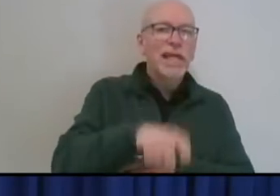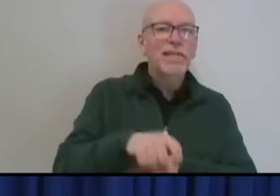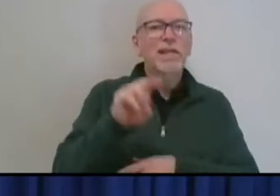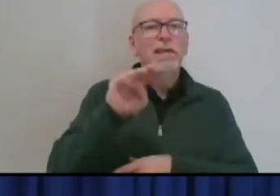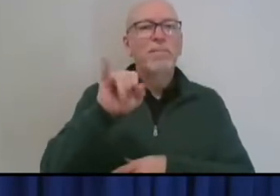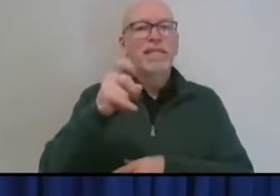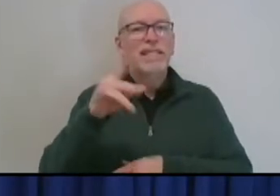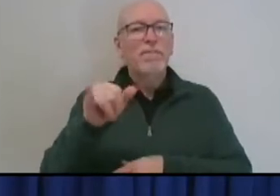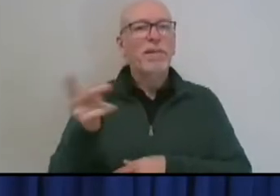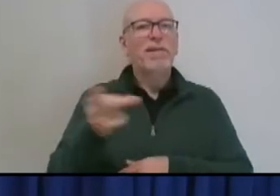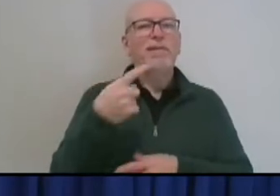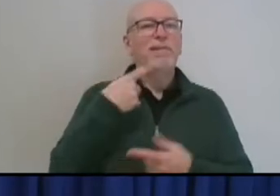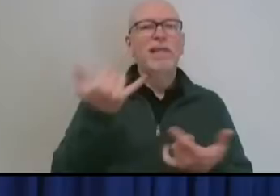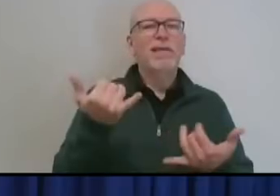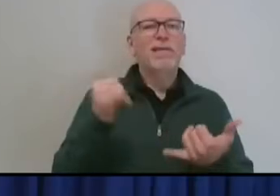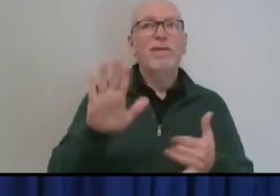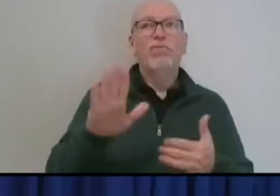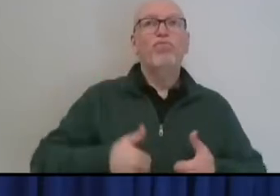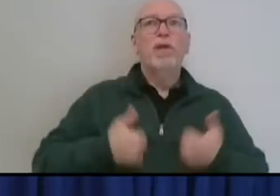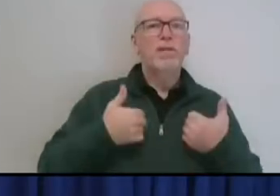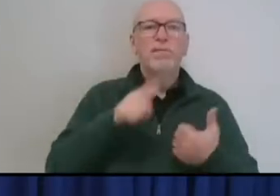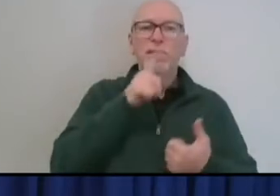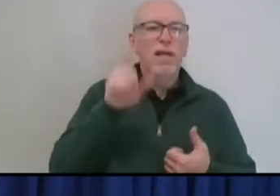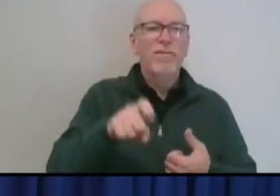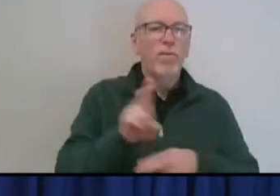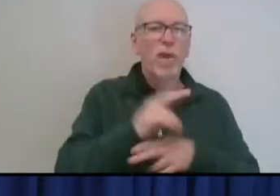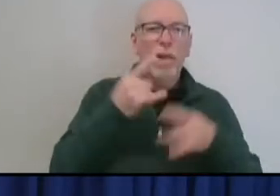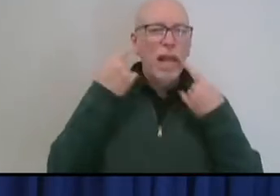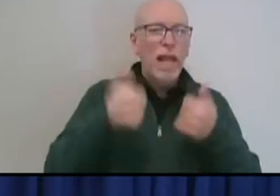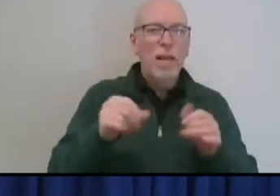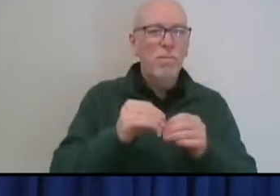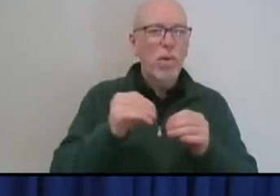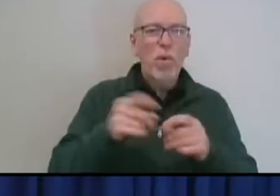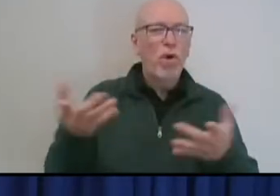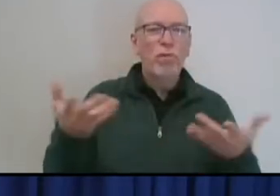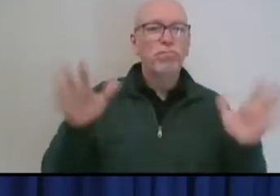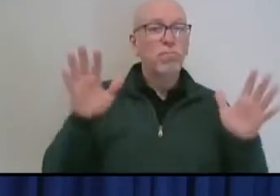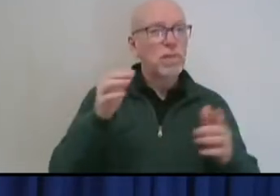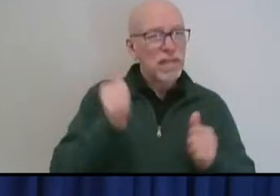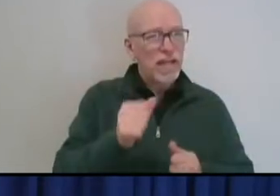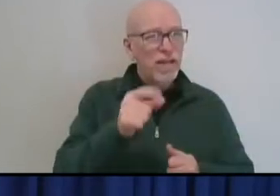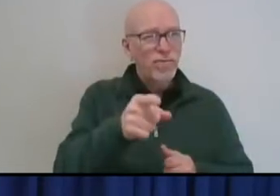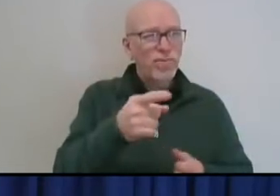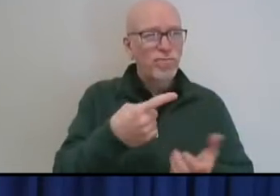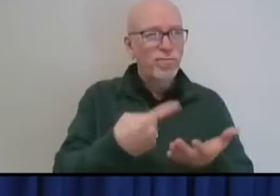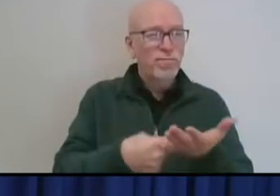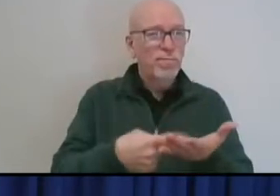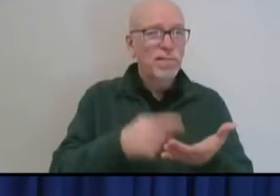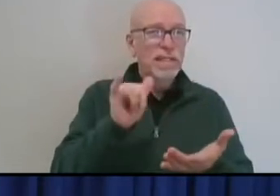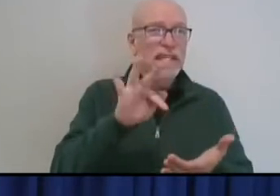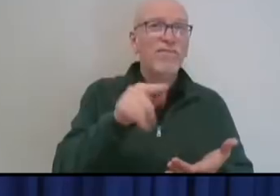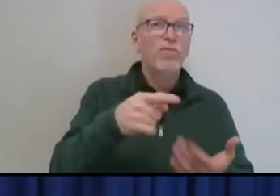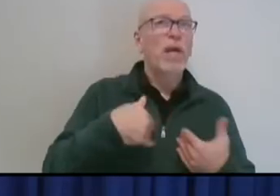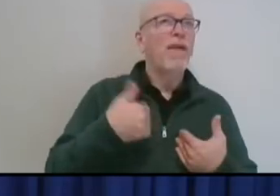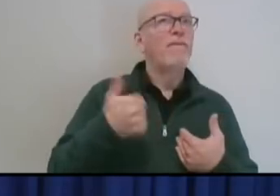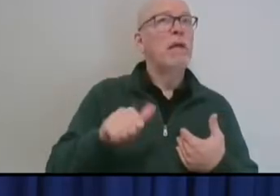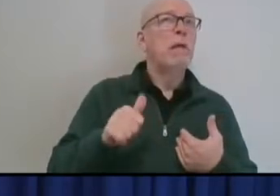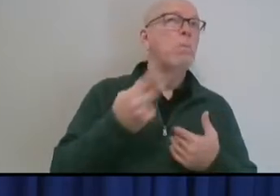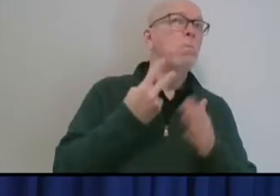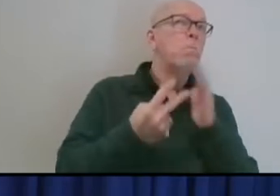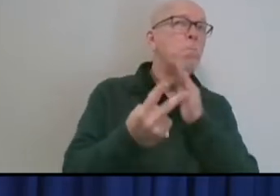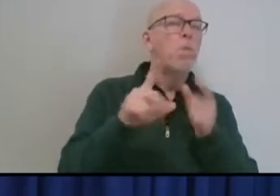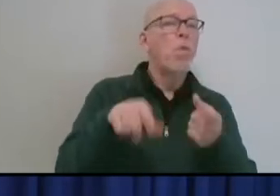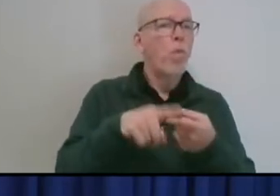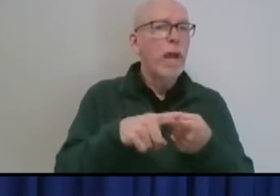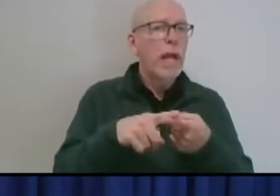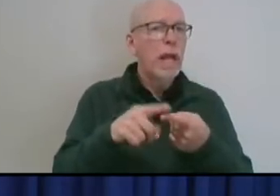no longer, or their residents at least, no longer need masks. Can you address when if you have any insight into when